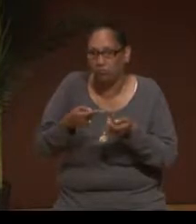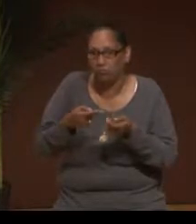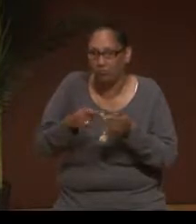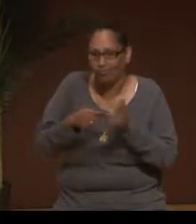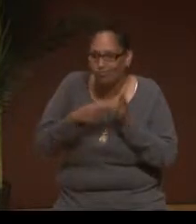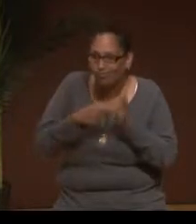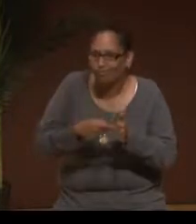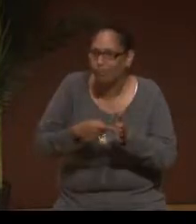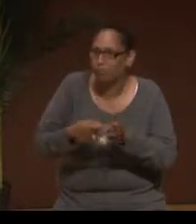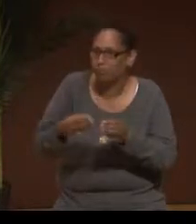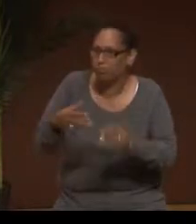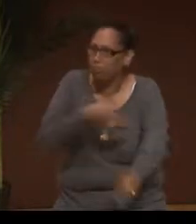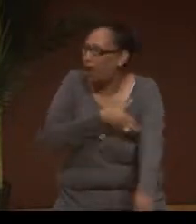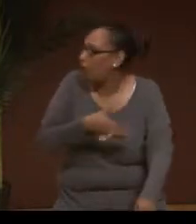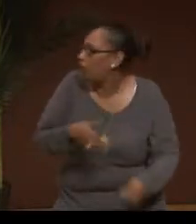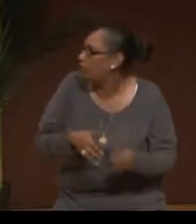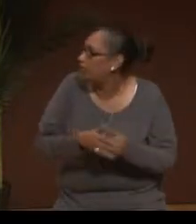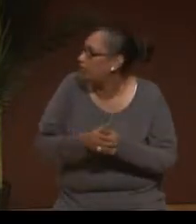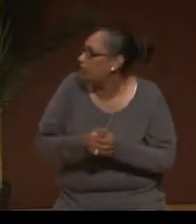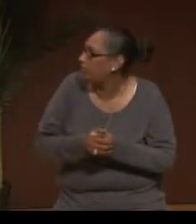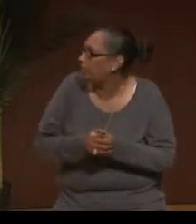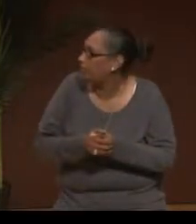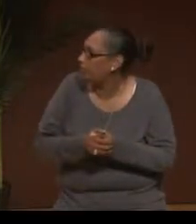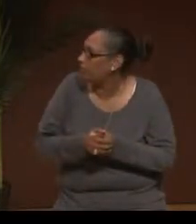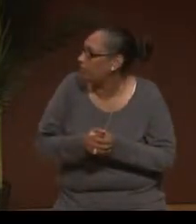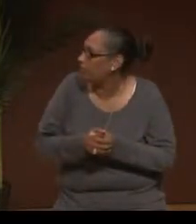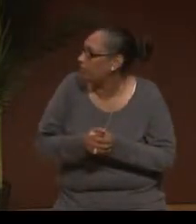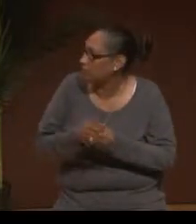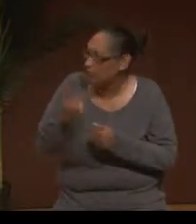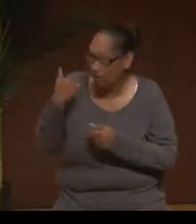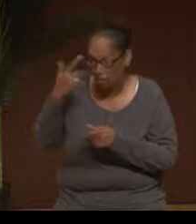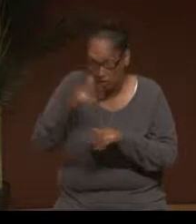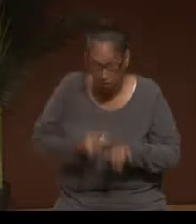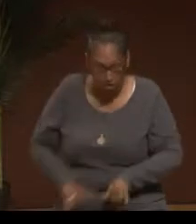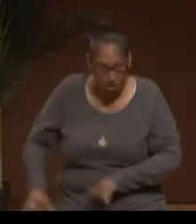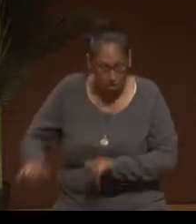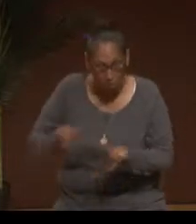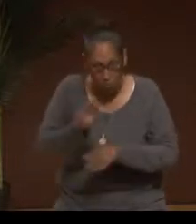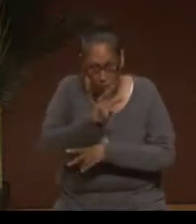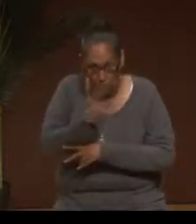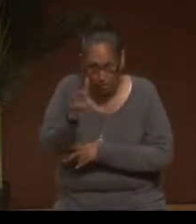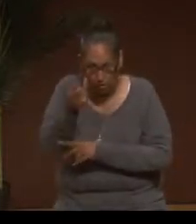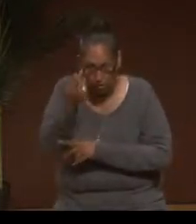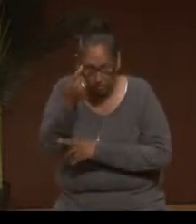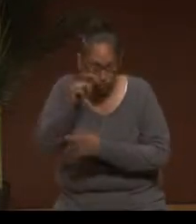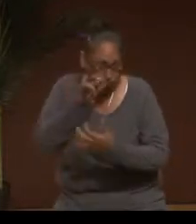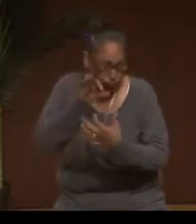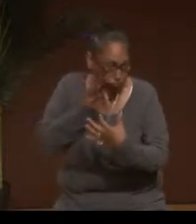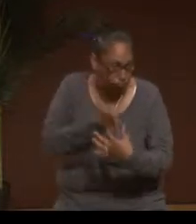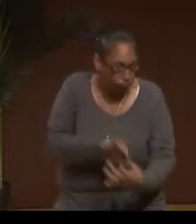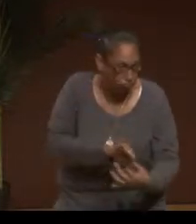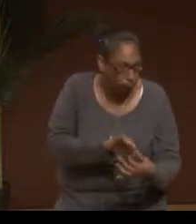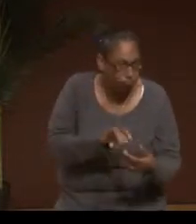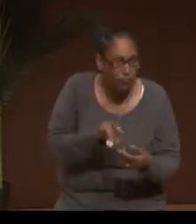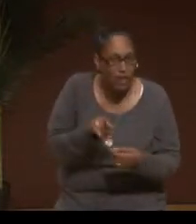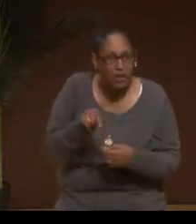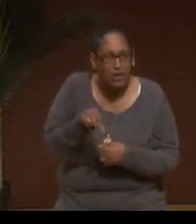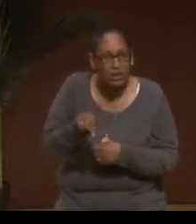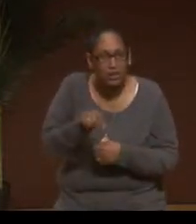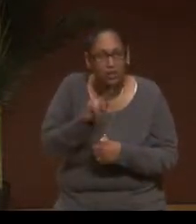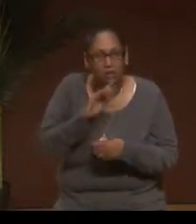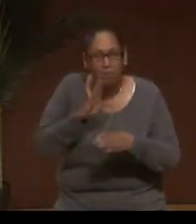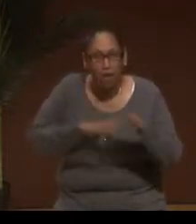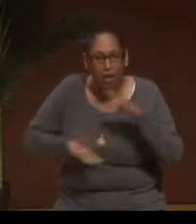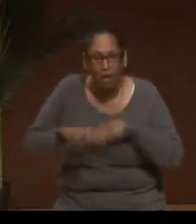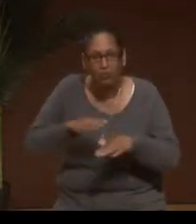lot of power, I think, because common Western understandings of ancestry and relatedness are largely biological